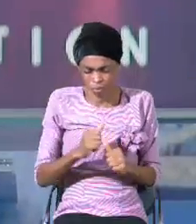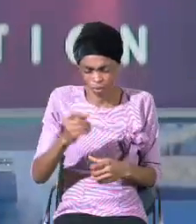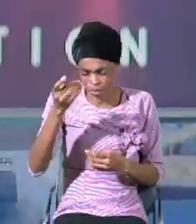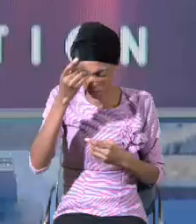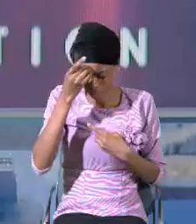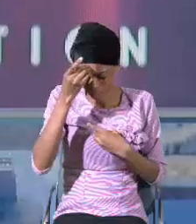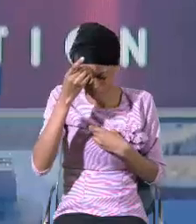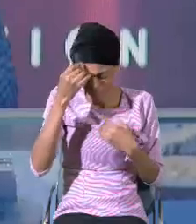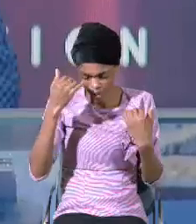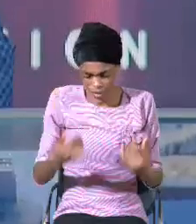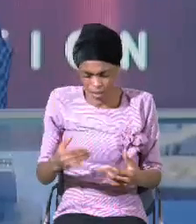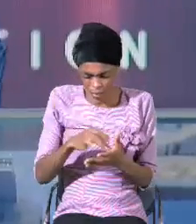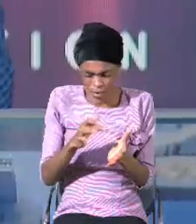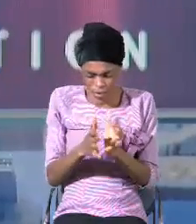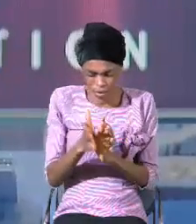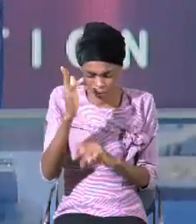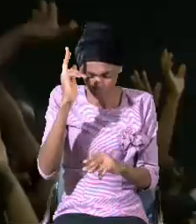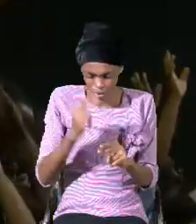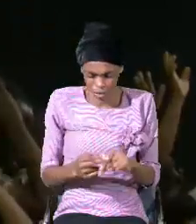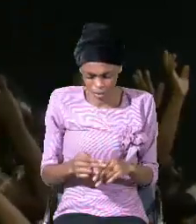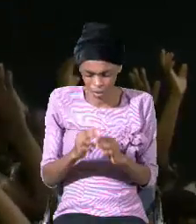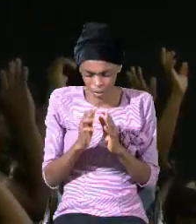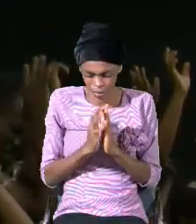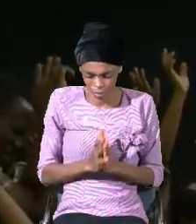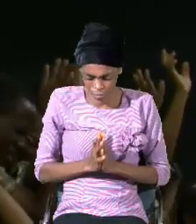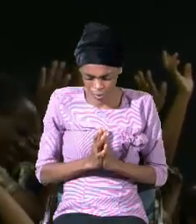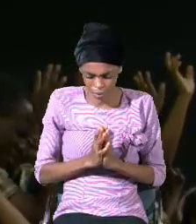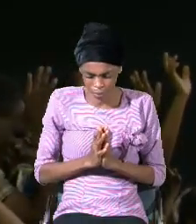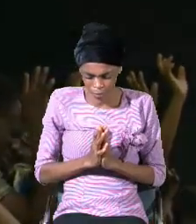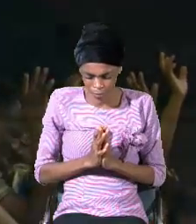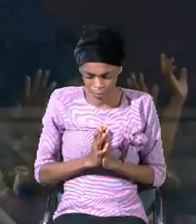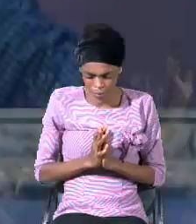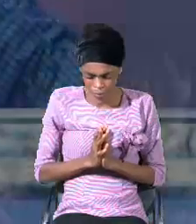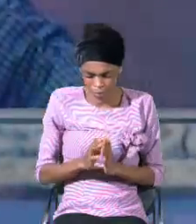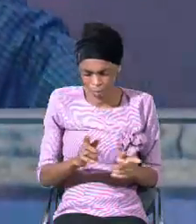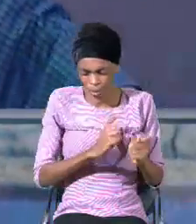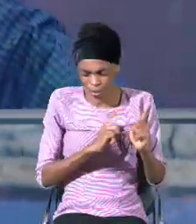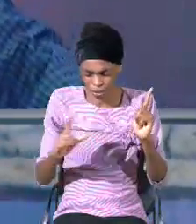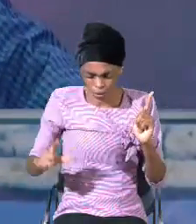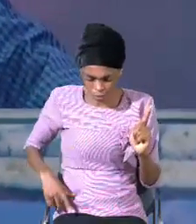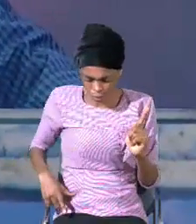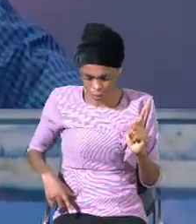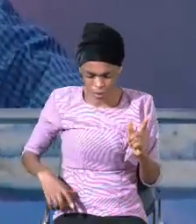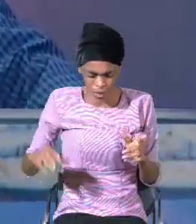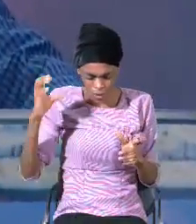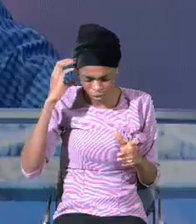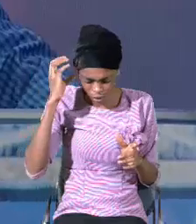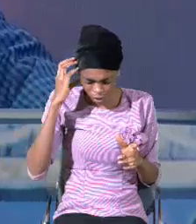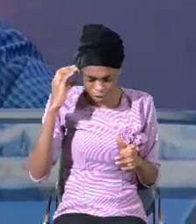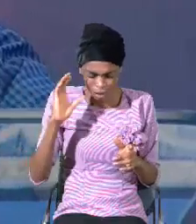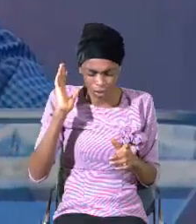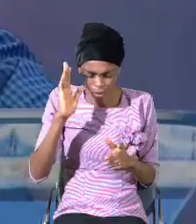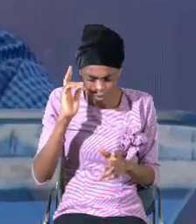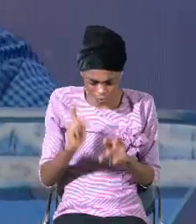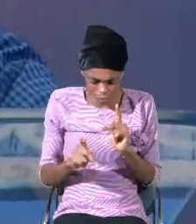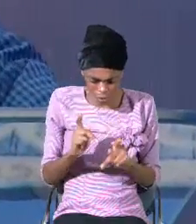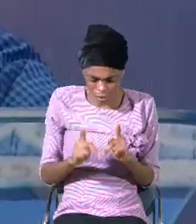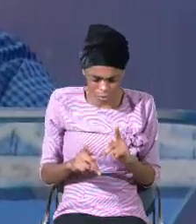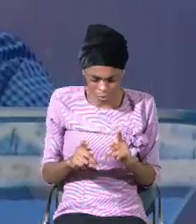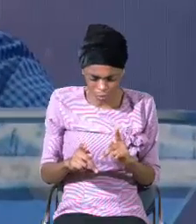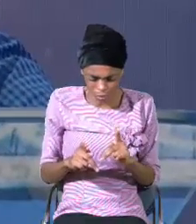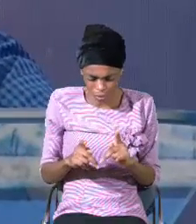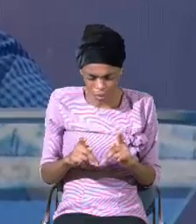right now in Jesus' name. Lord, hear the people of